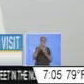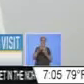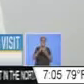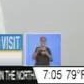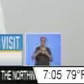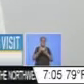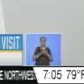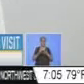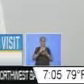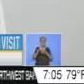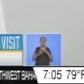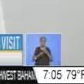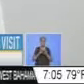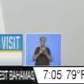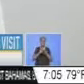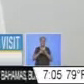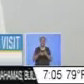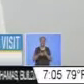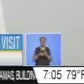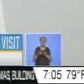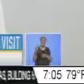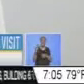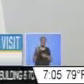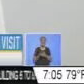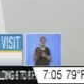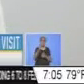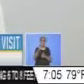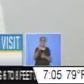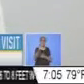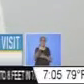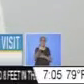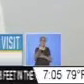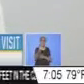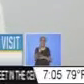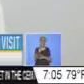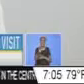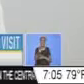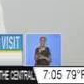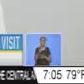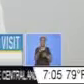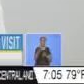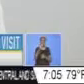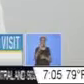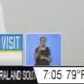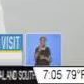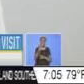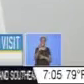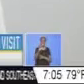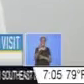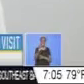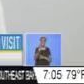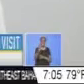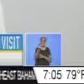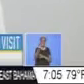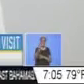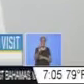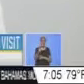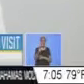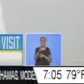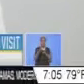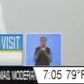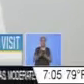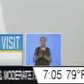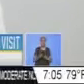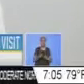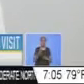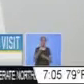after. TSA officials from the USA have started inspections of the airport,